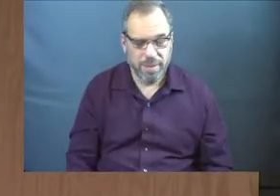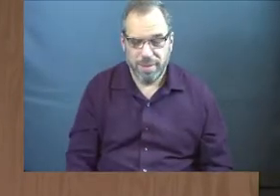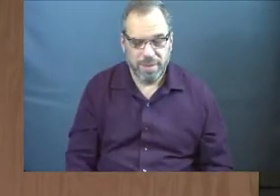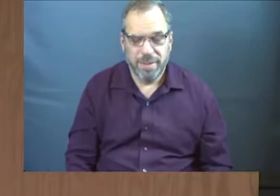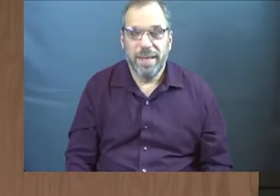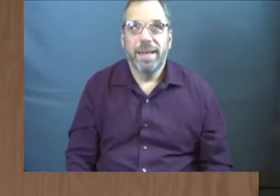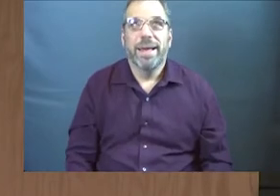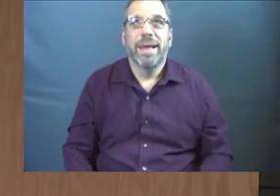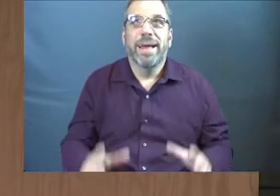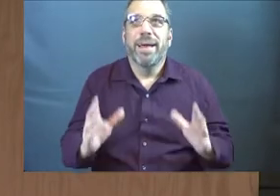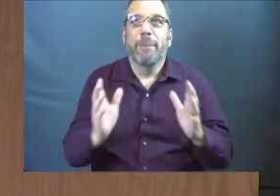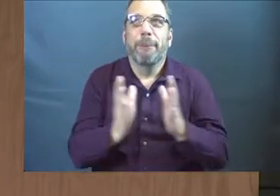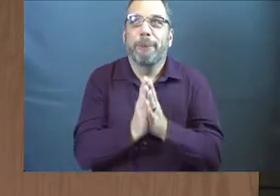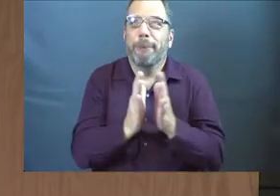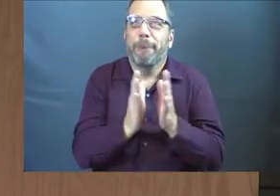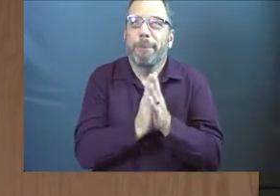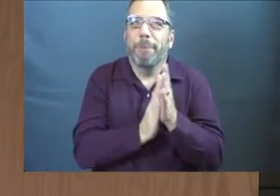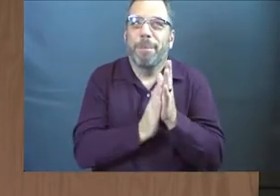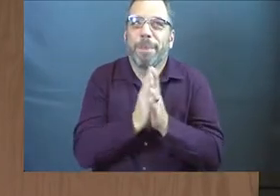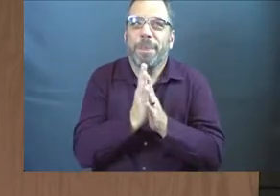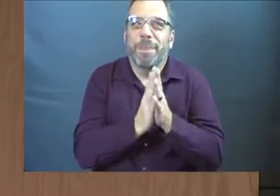And